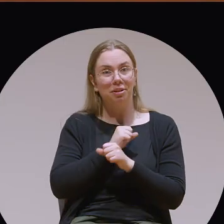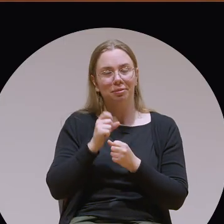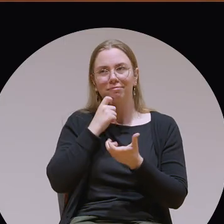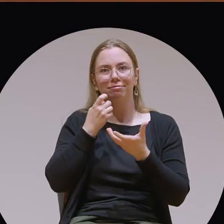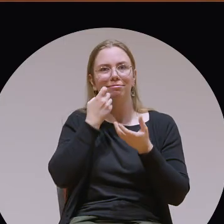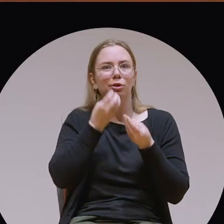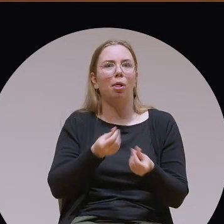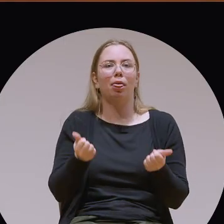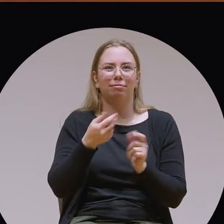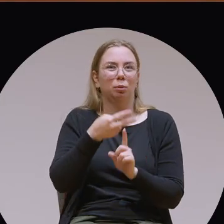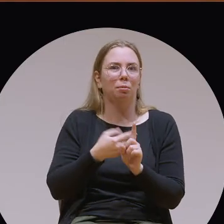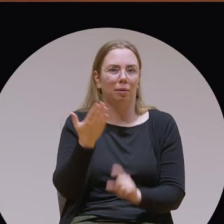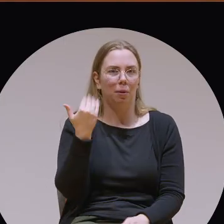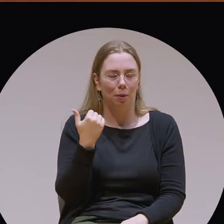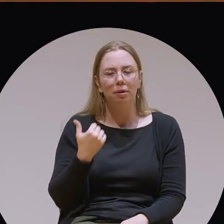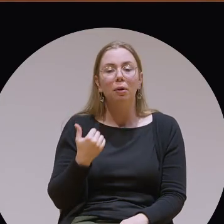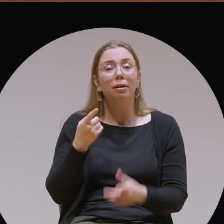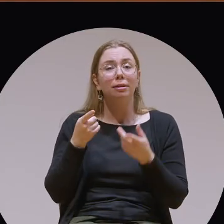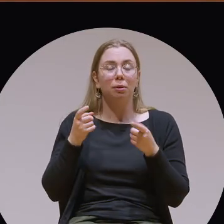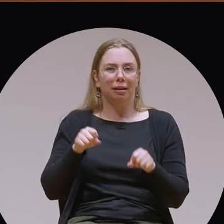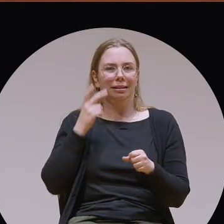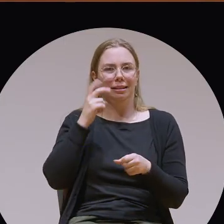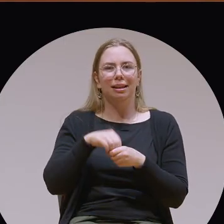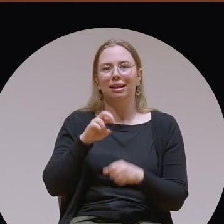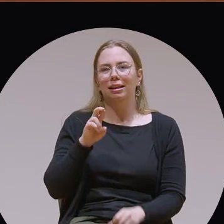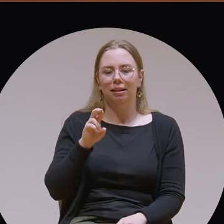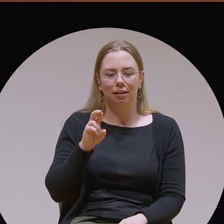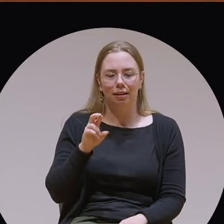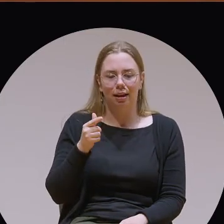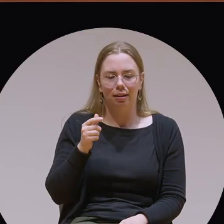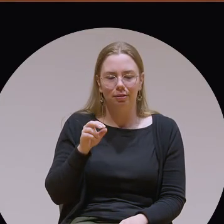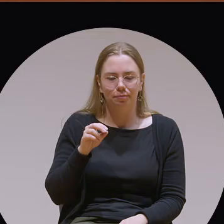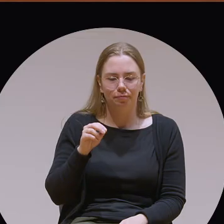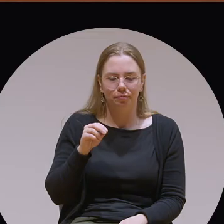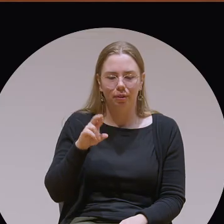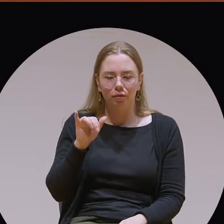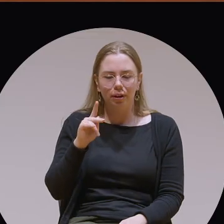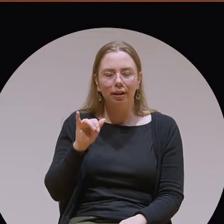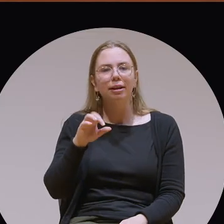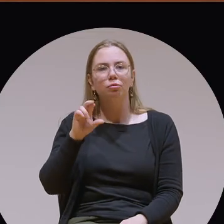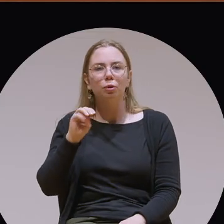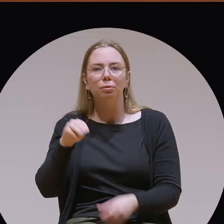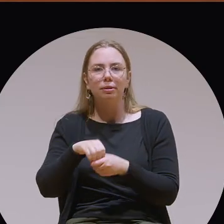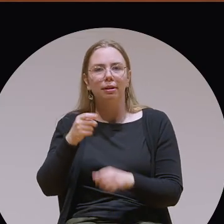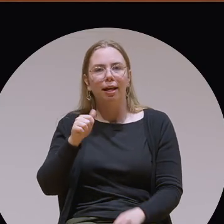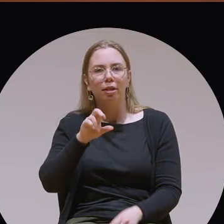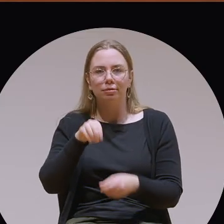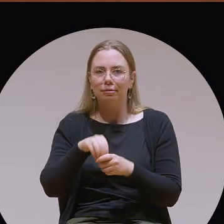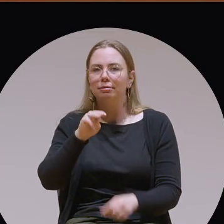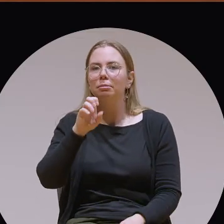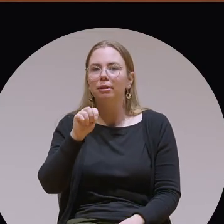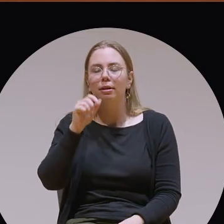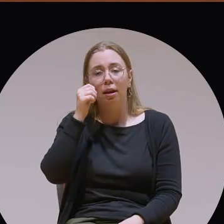This is a case which you'll see in the Greek and Roman galleries at the Met. You go into the Great Hall, you turn left, and this is just by the entrance